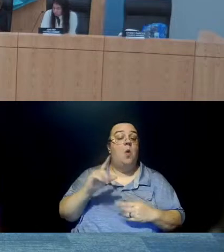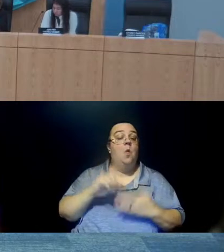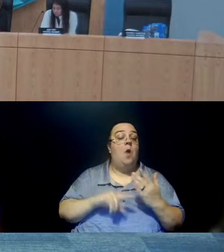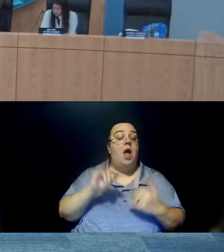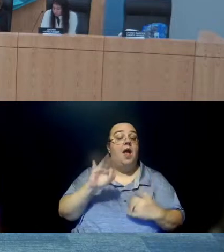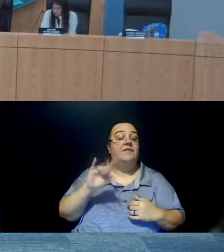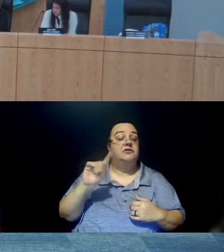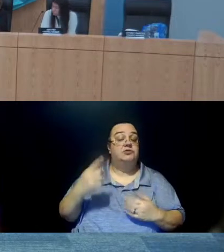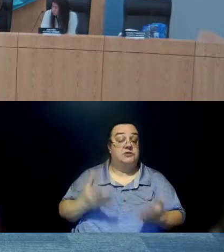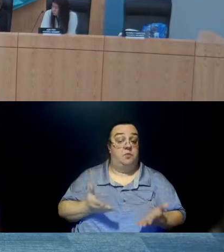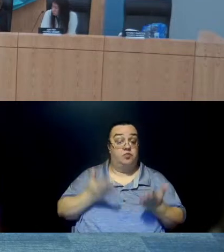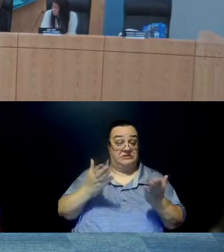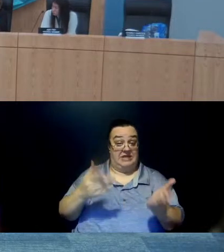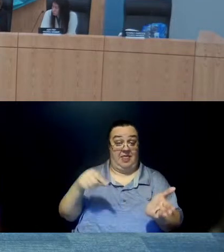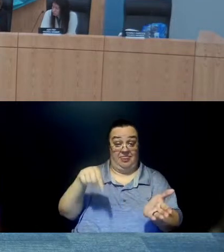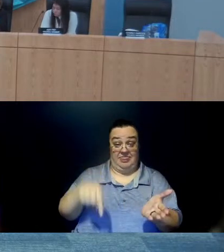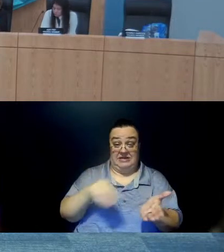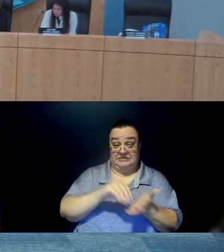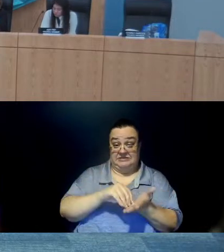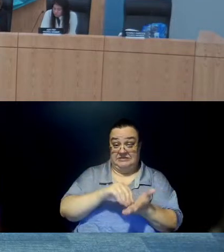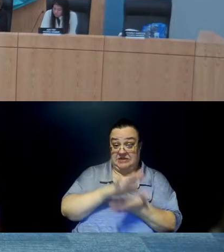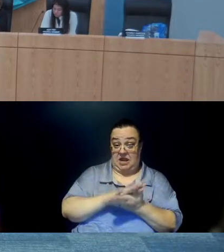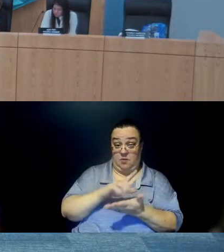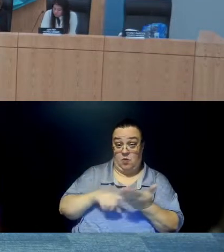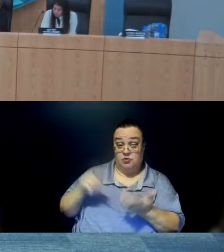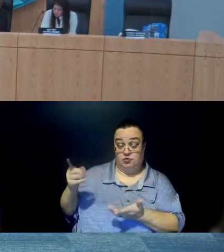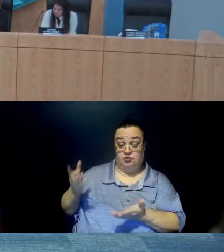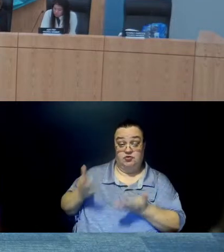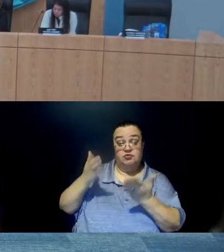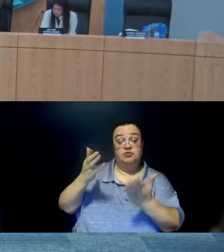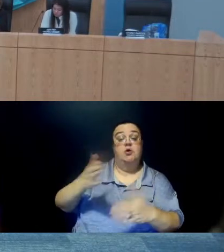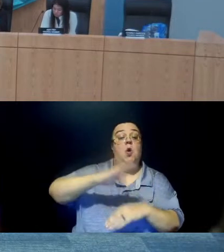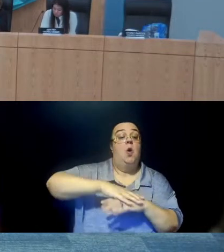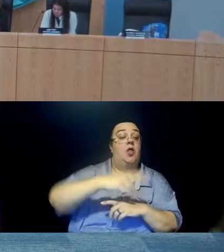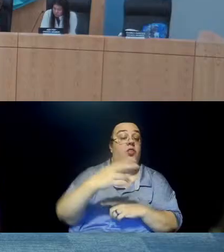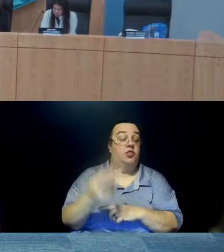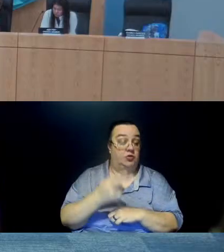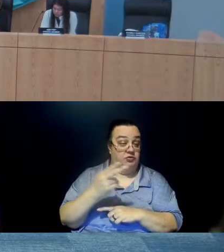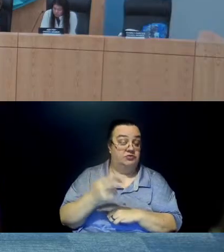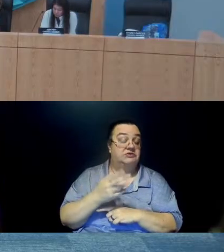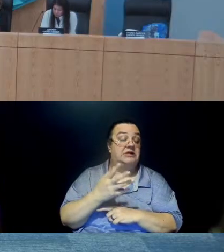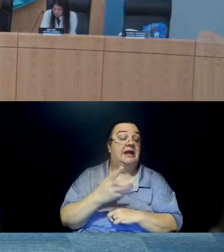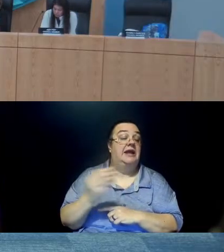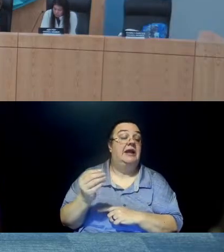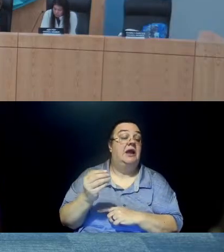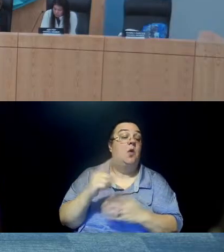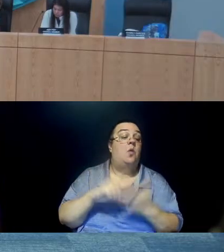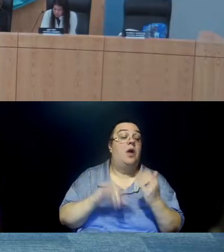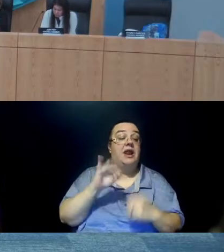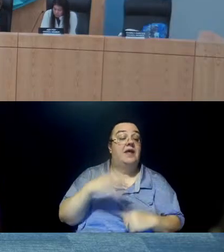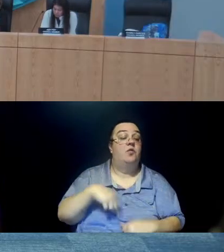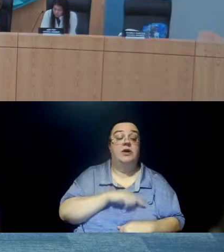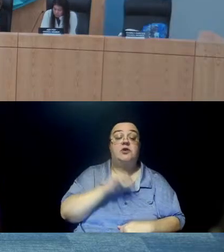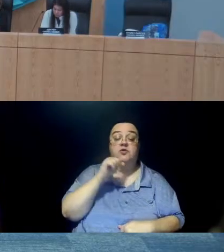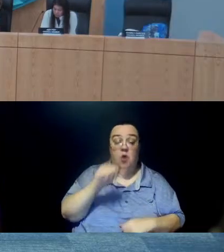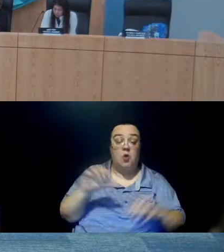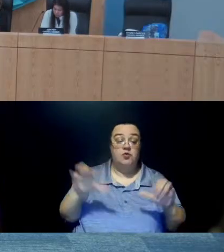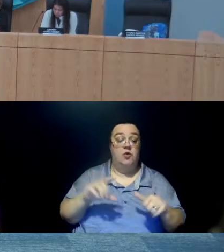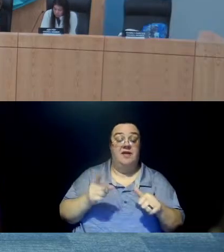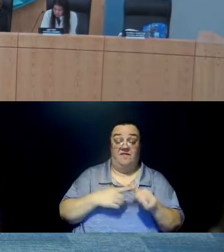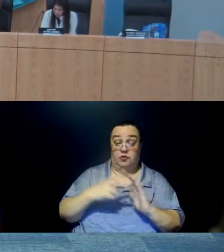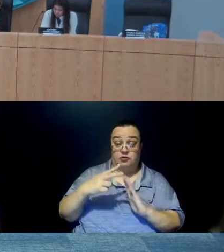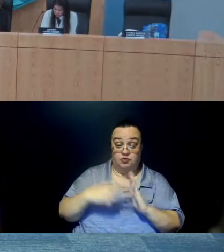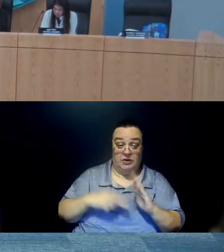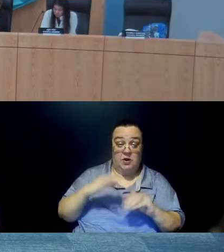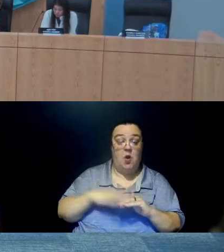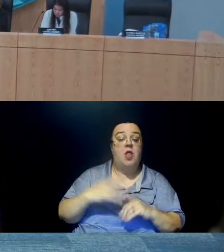this document that you're suggesting on Thursday? And what if we don't do the first reader on Thursday